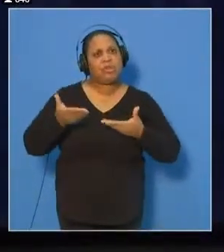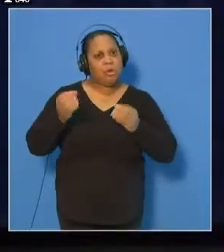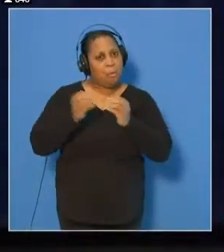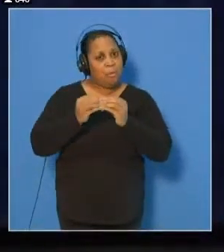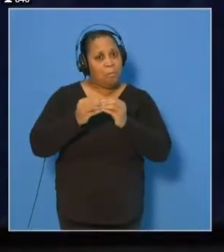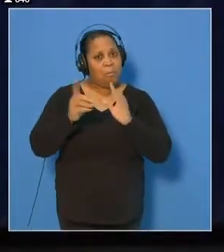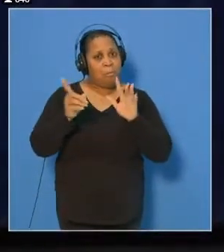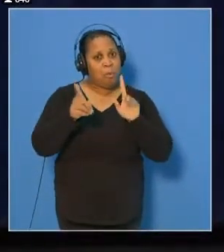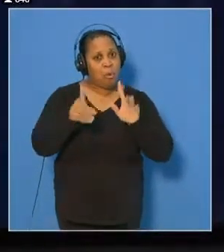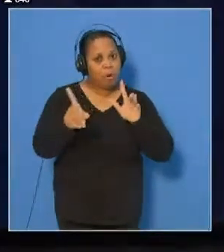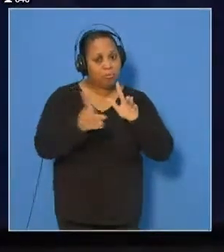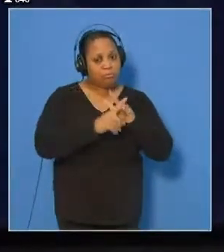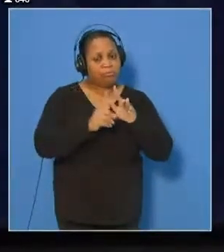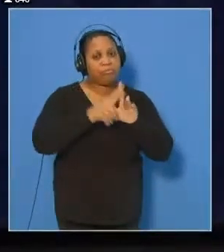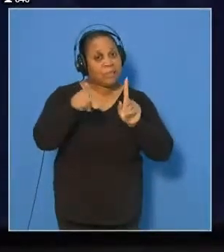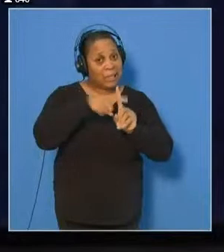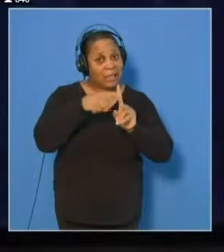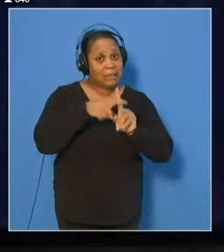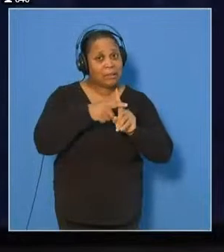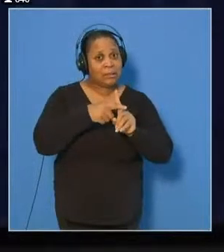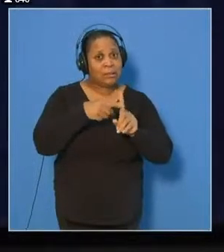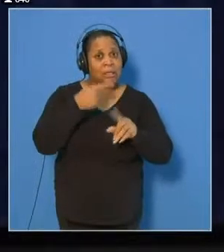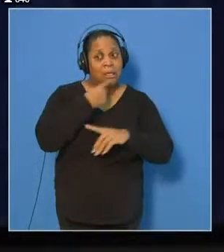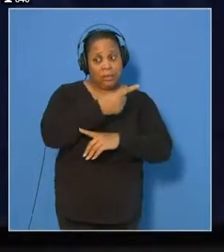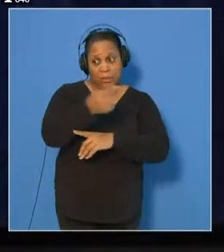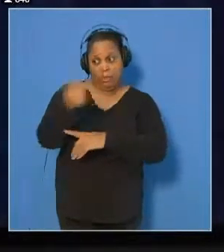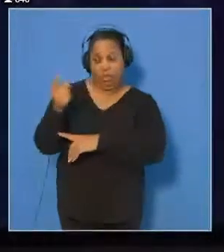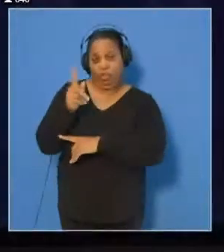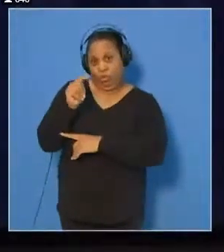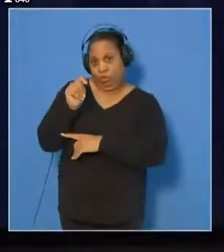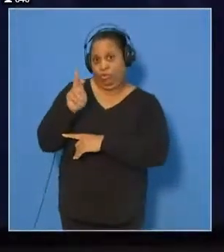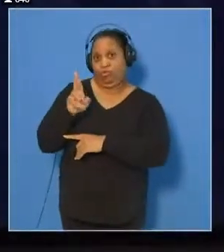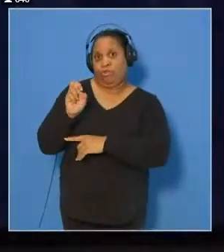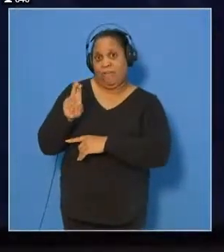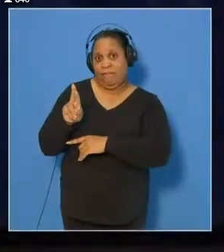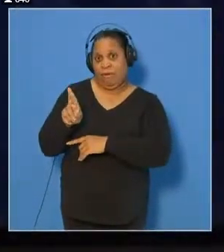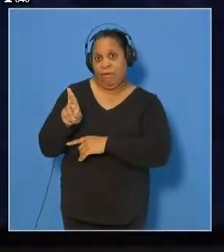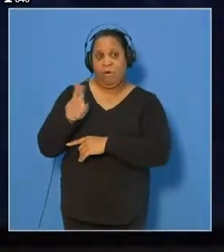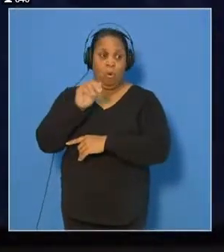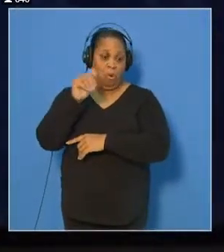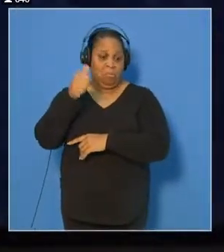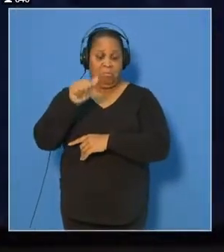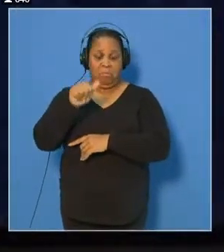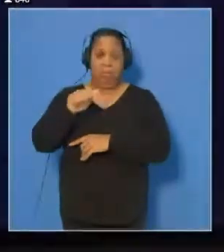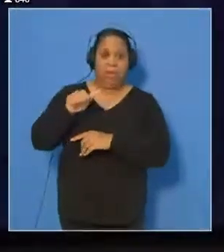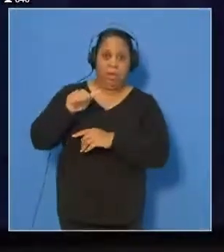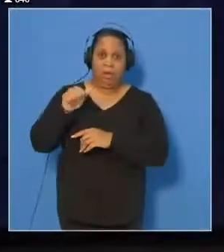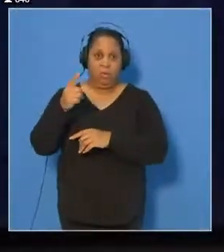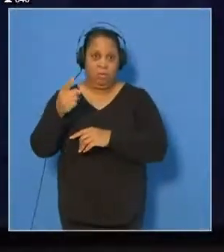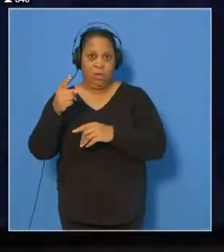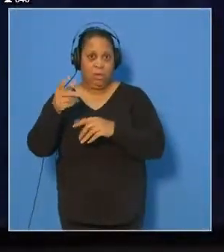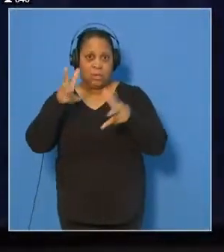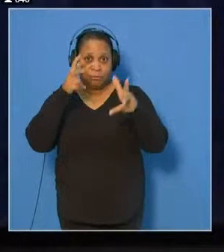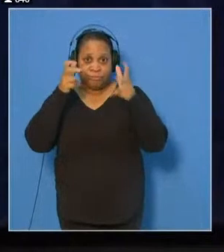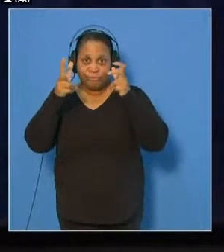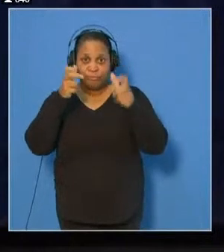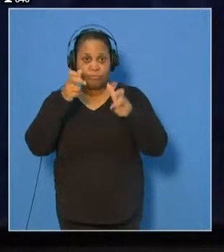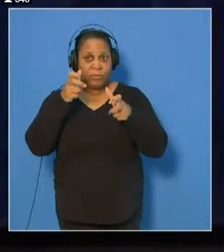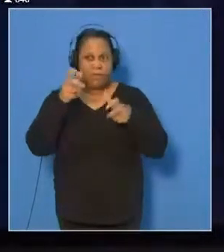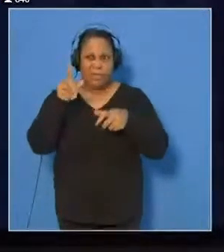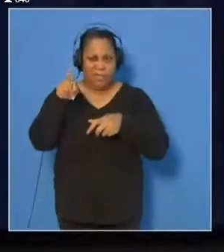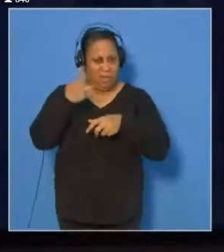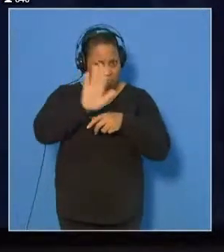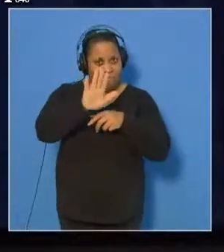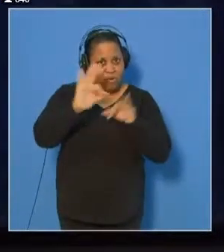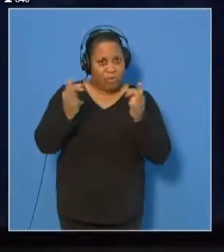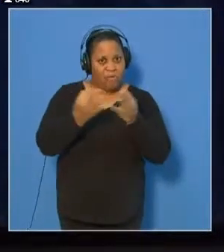cases? The only thing I would say to you, Trevor, and to any Bermudian watching, if it was your family member that was stranded overseas, that couldn't get back home, that